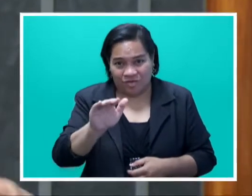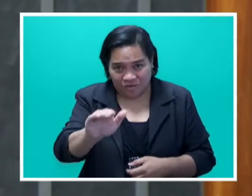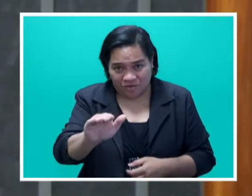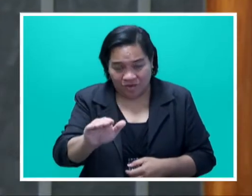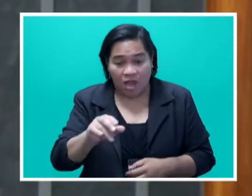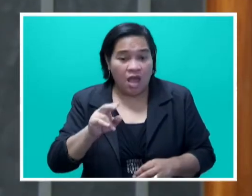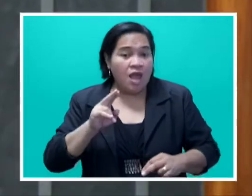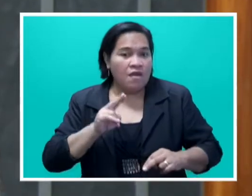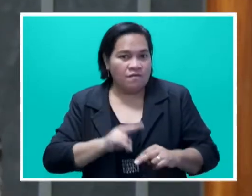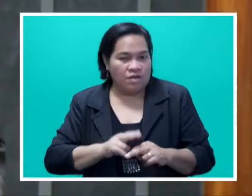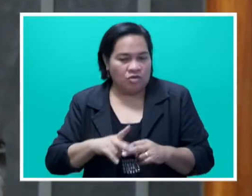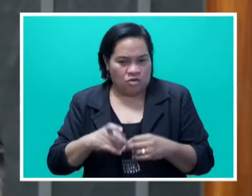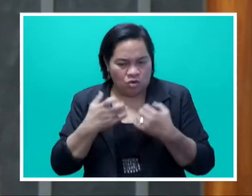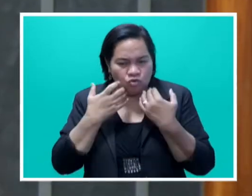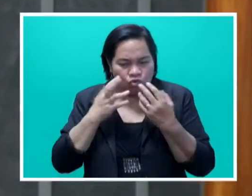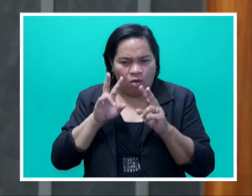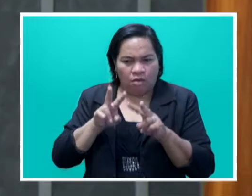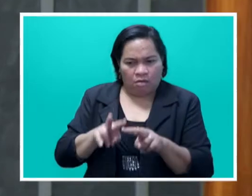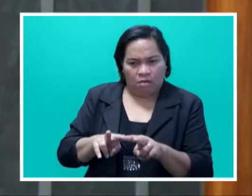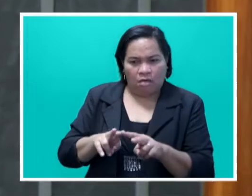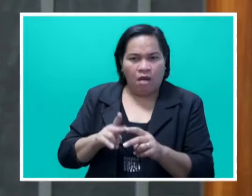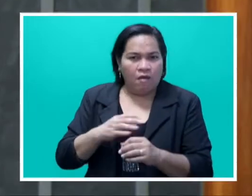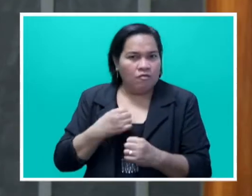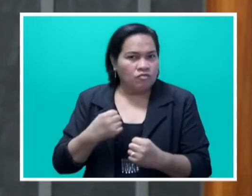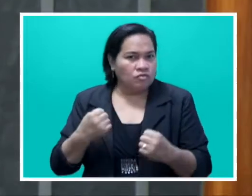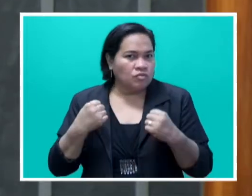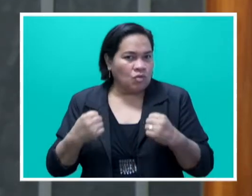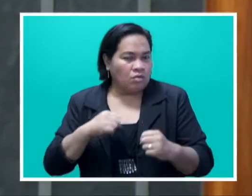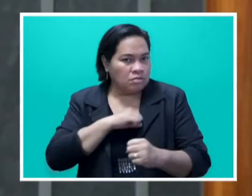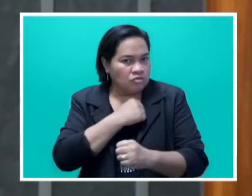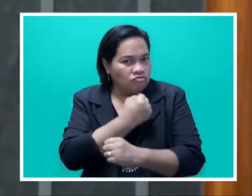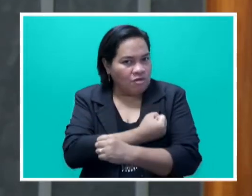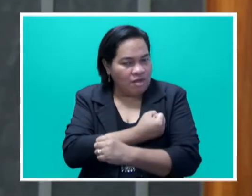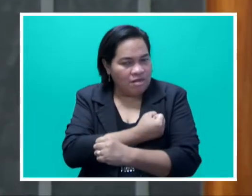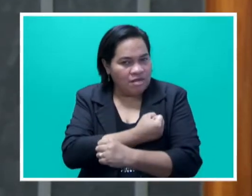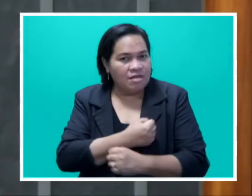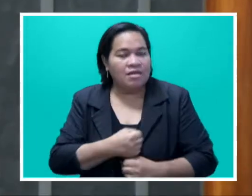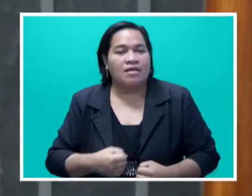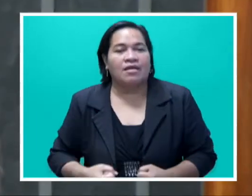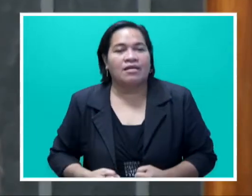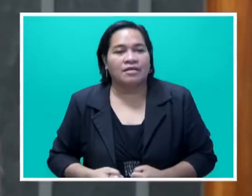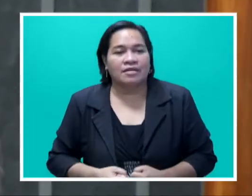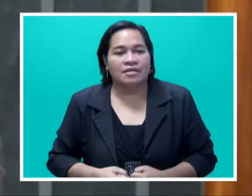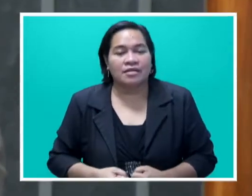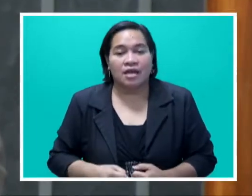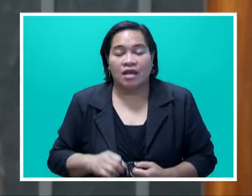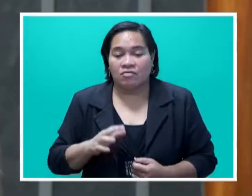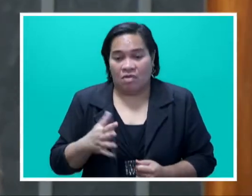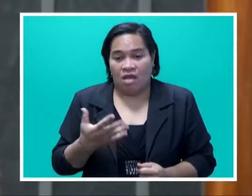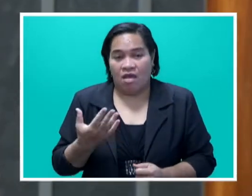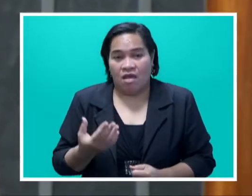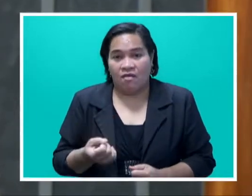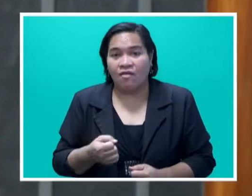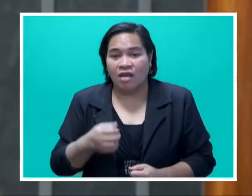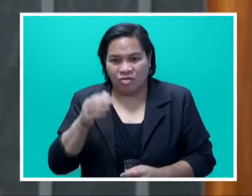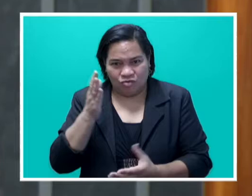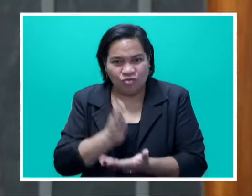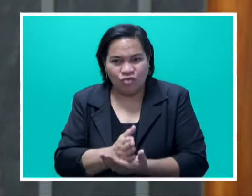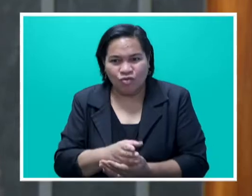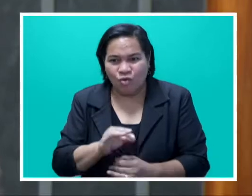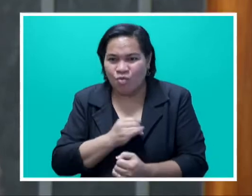demonstrated the strength of its democratic structures and processes in weathering the worst of the global